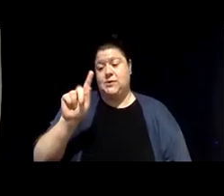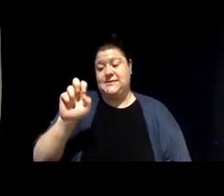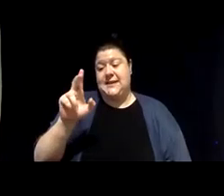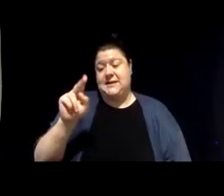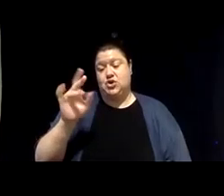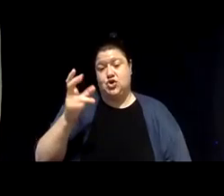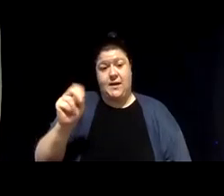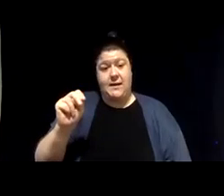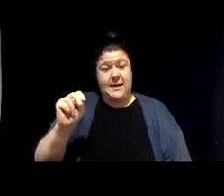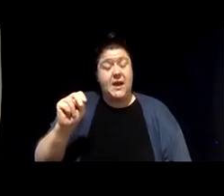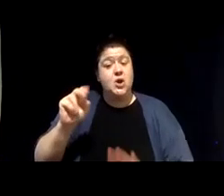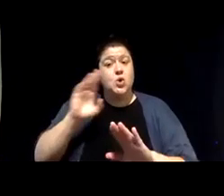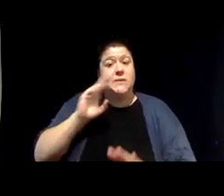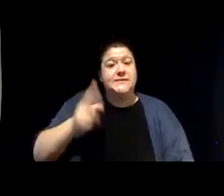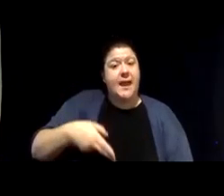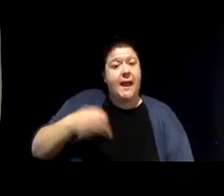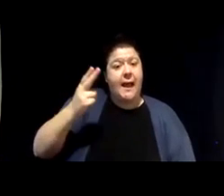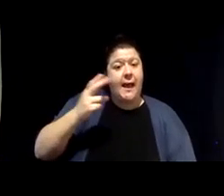high blood pressure.